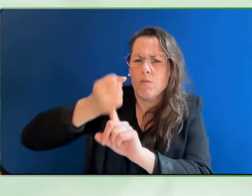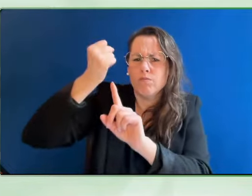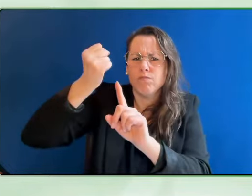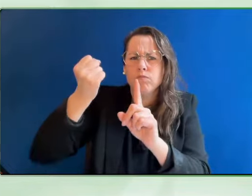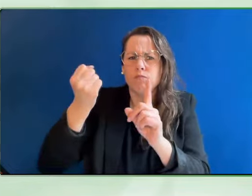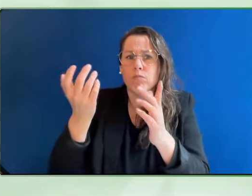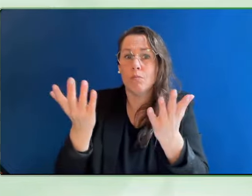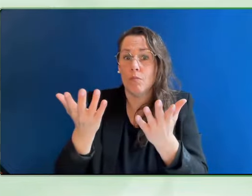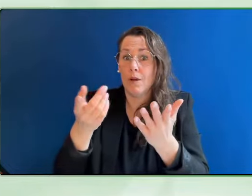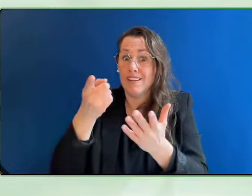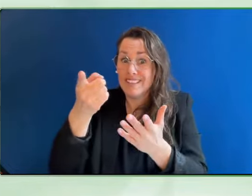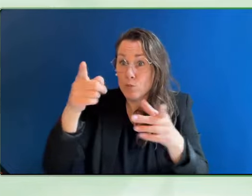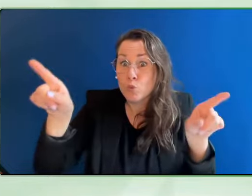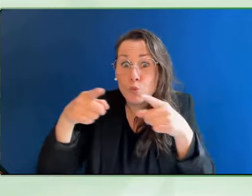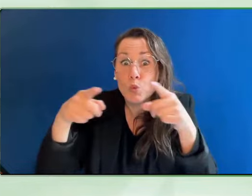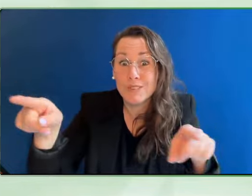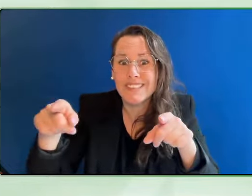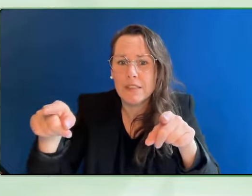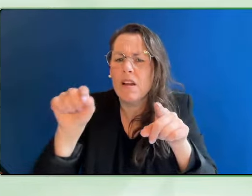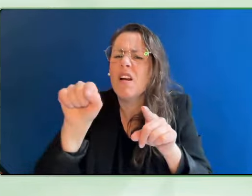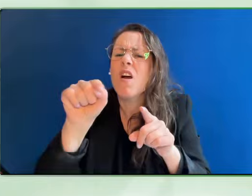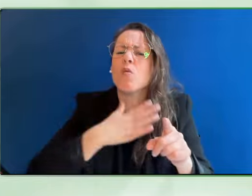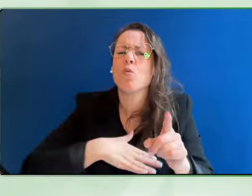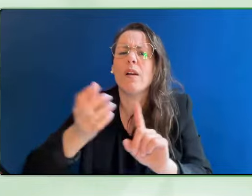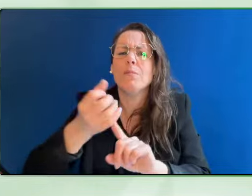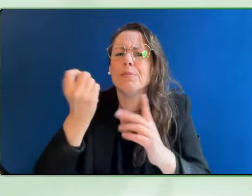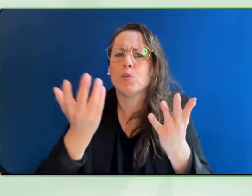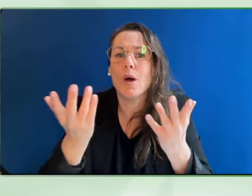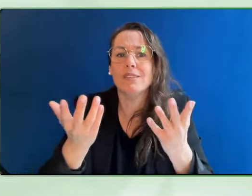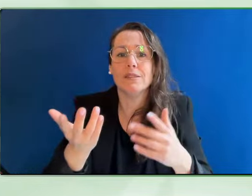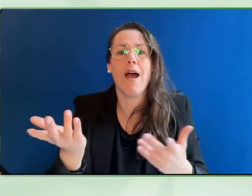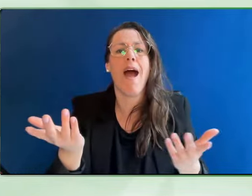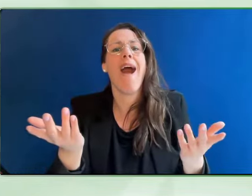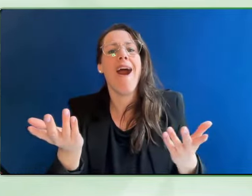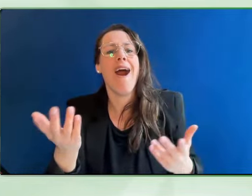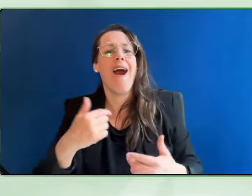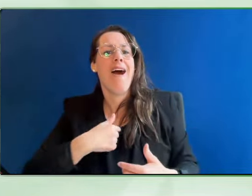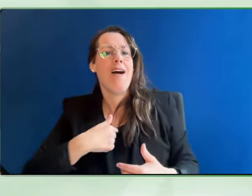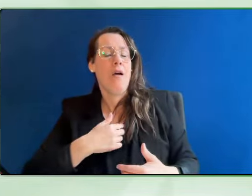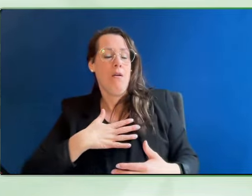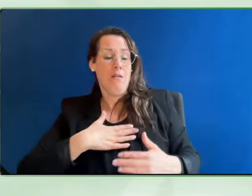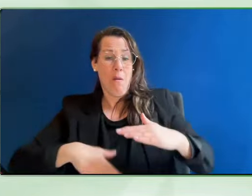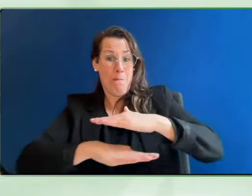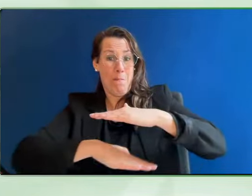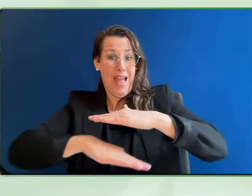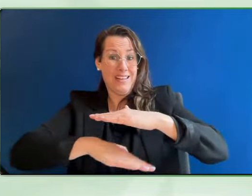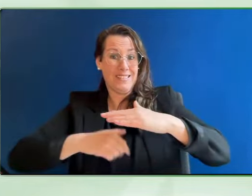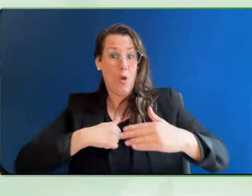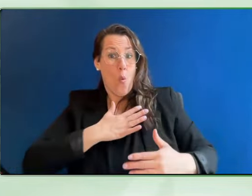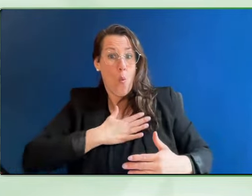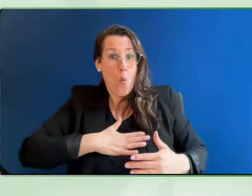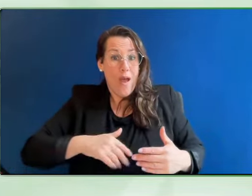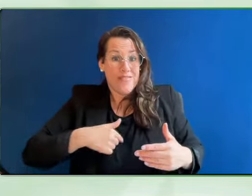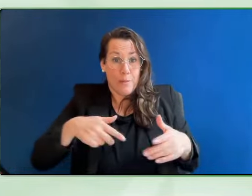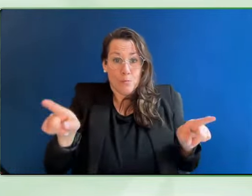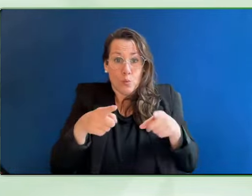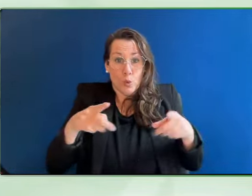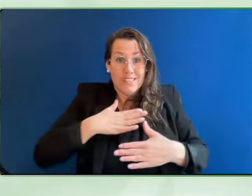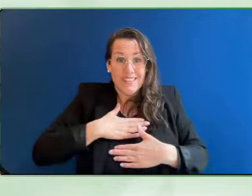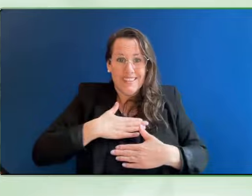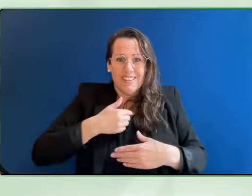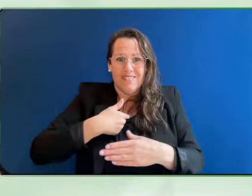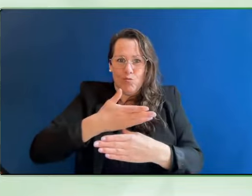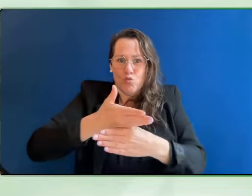planet, I can meet musicians, and playing the trumpet or playing the keyboards, music as an international language. I